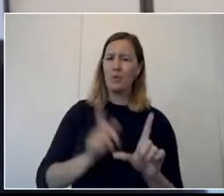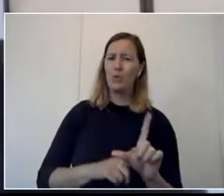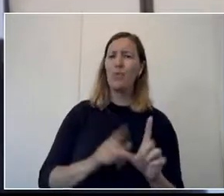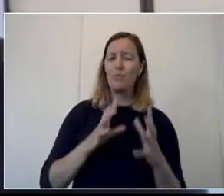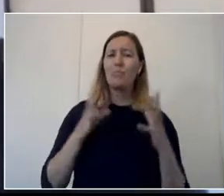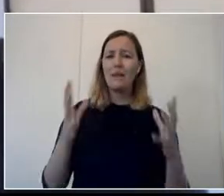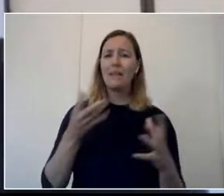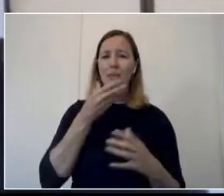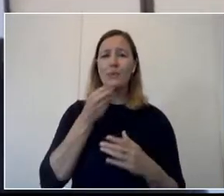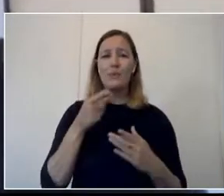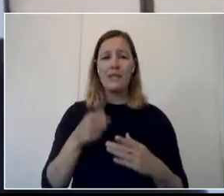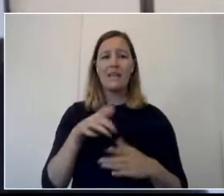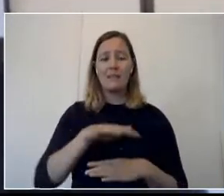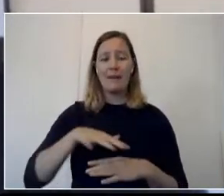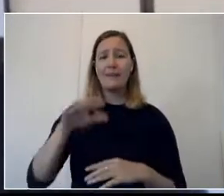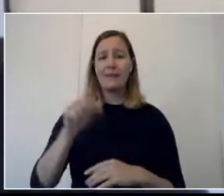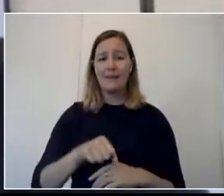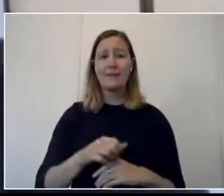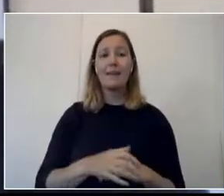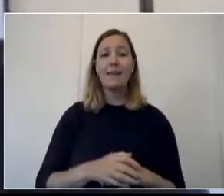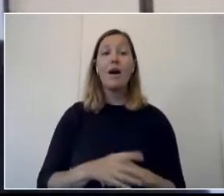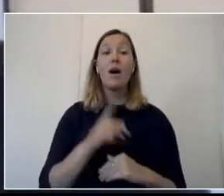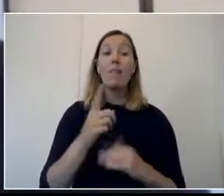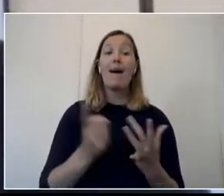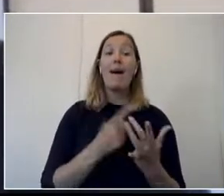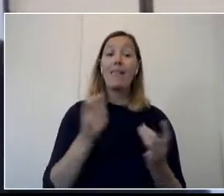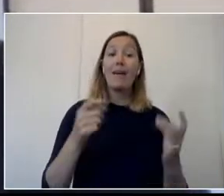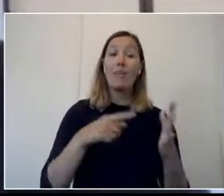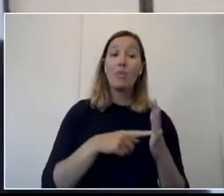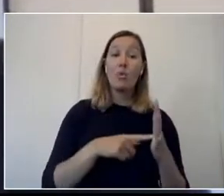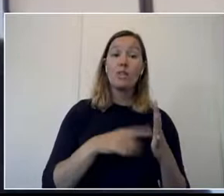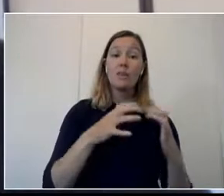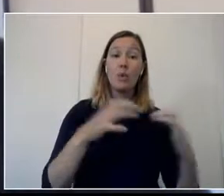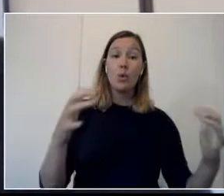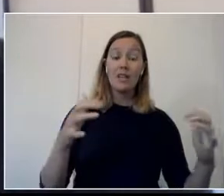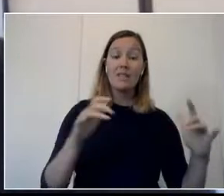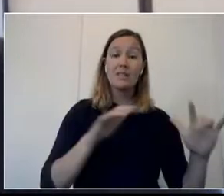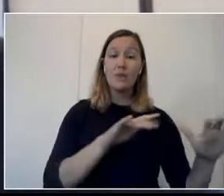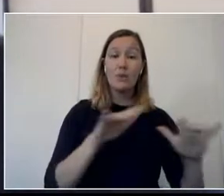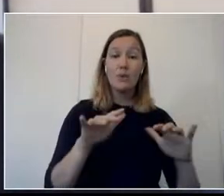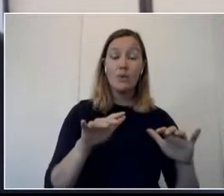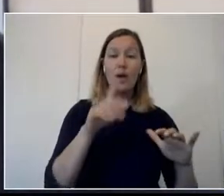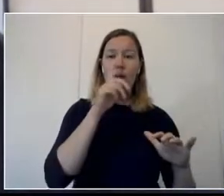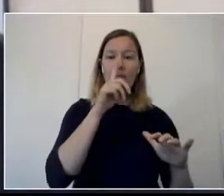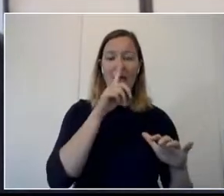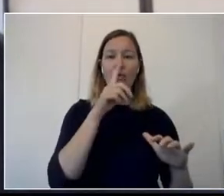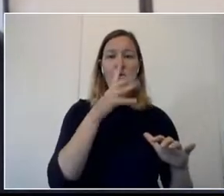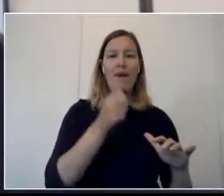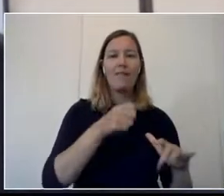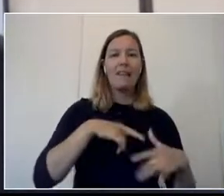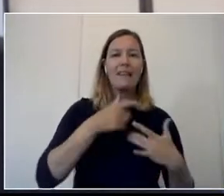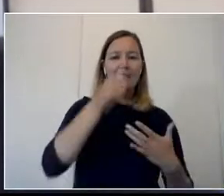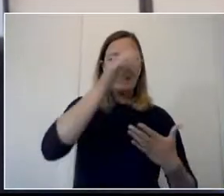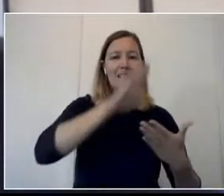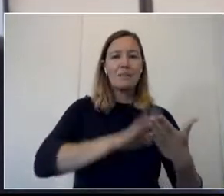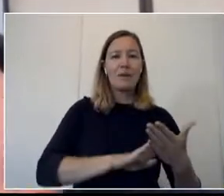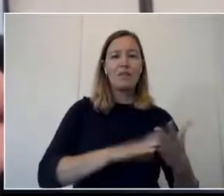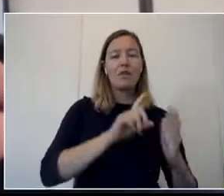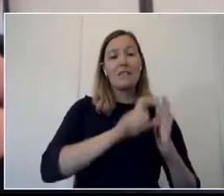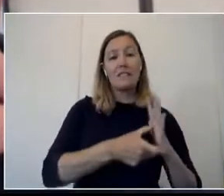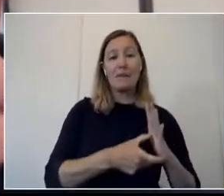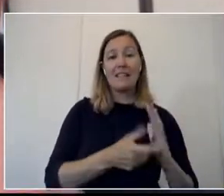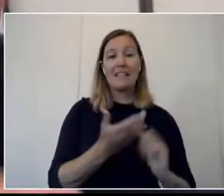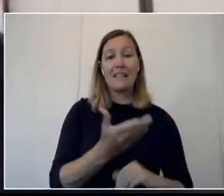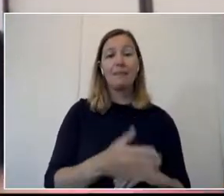the other really important audience for digital that we should mention is people with lived experience of disability. That, you